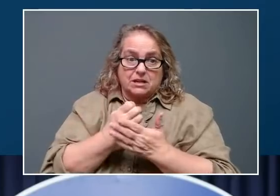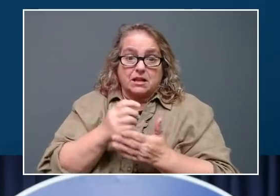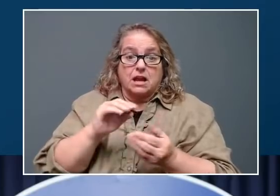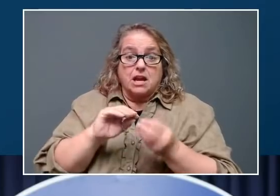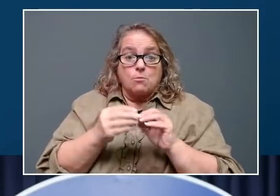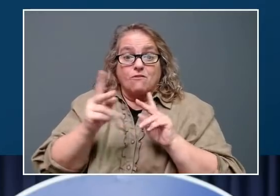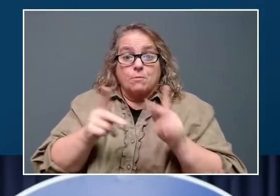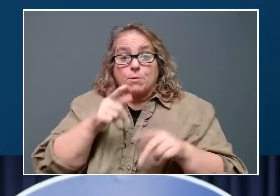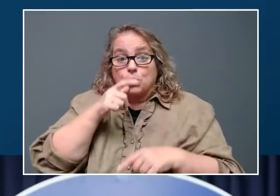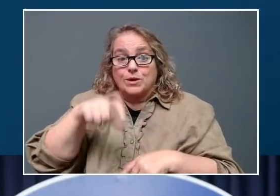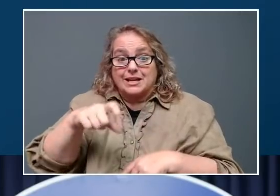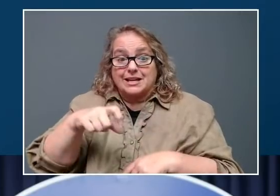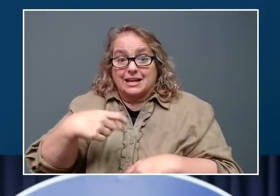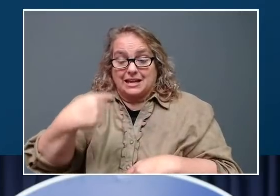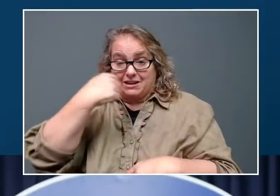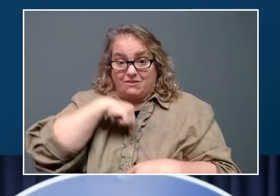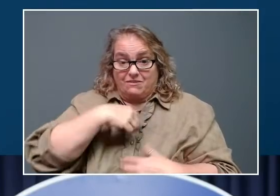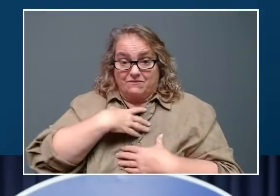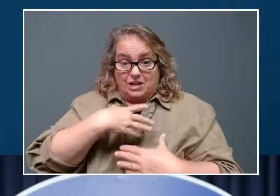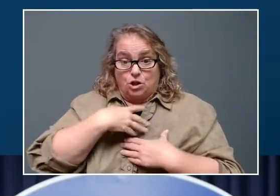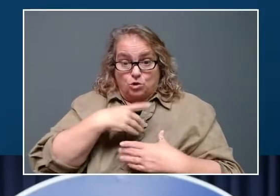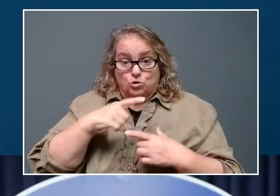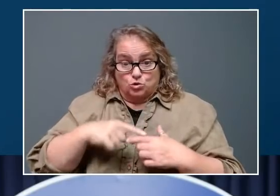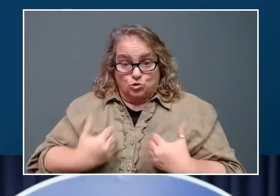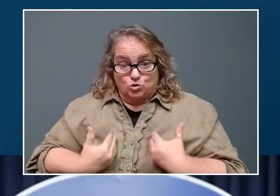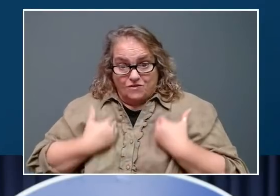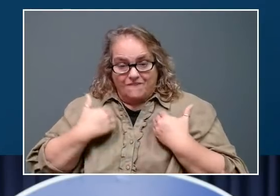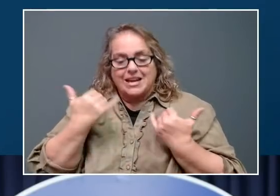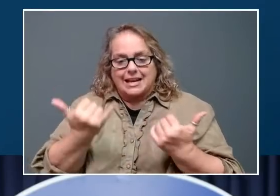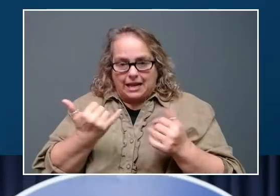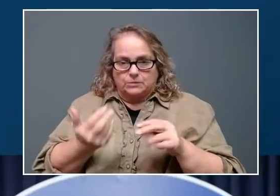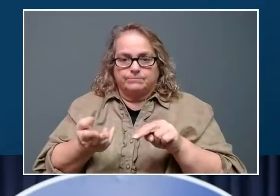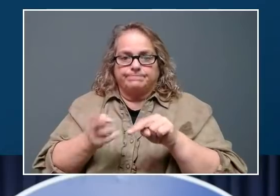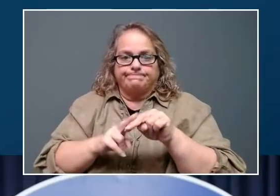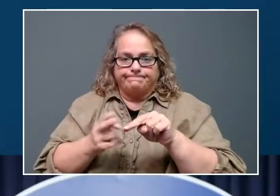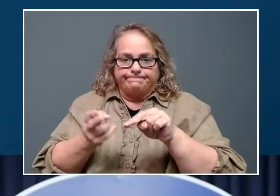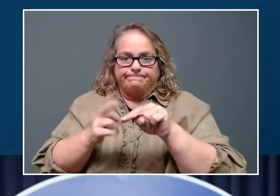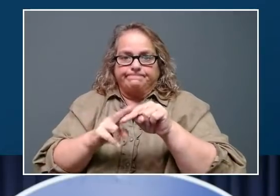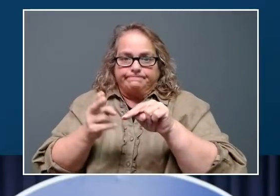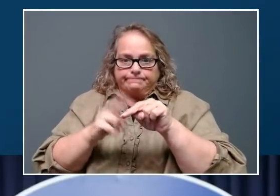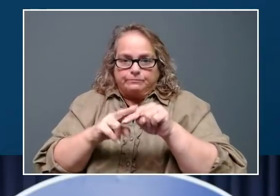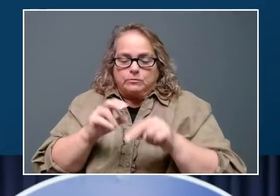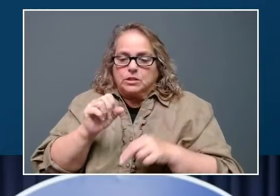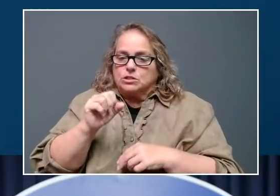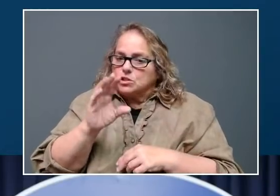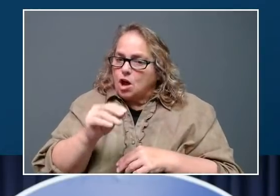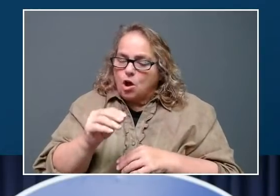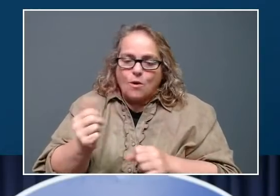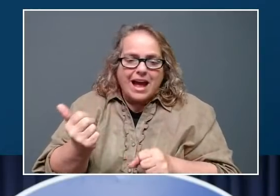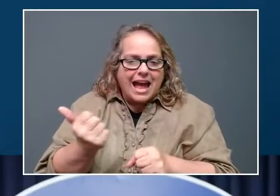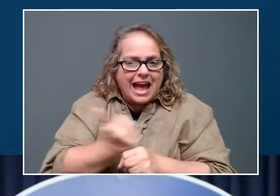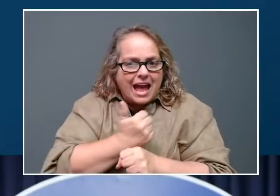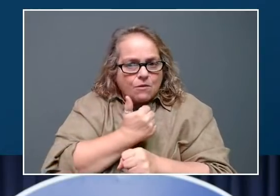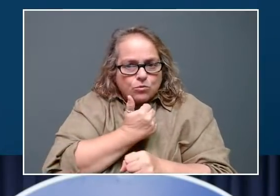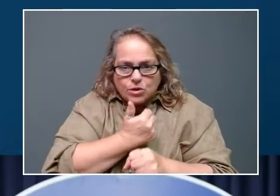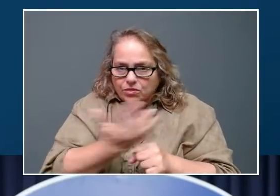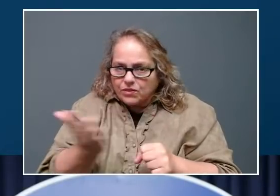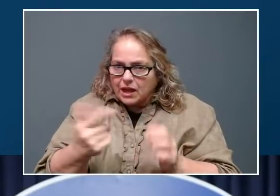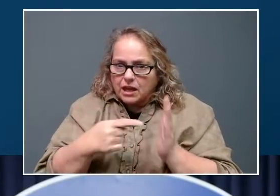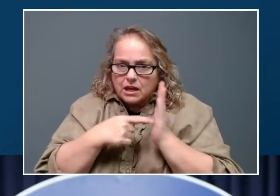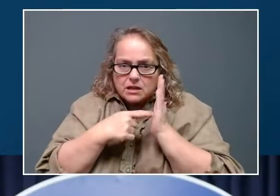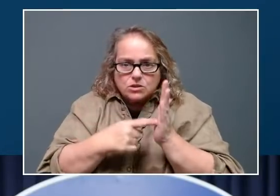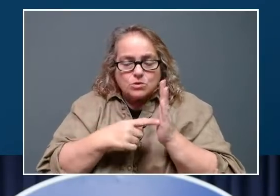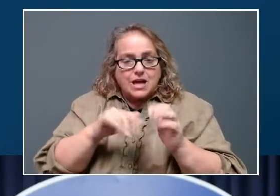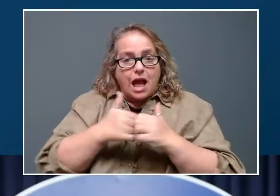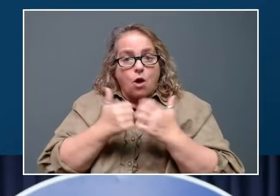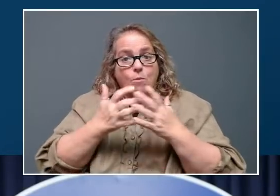ventilator just to survive is also on the rise. So every single indication of how much COVID we have